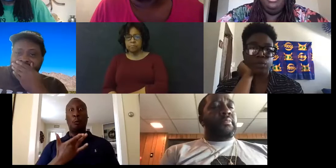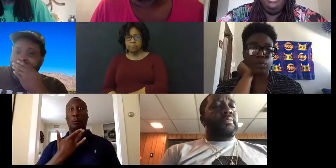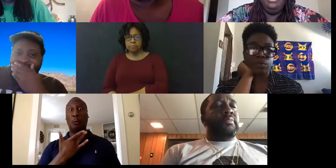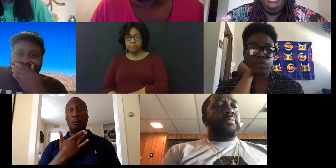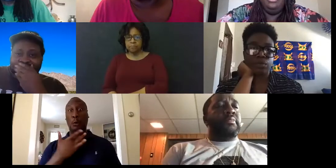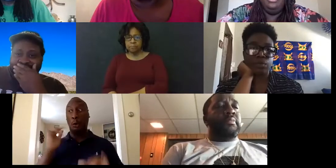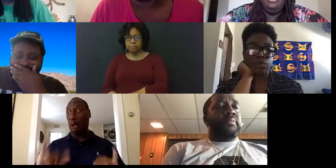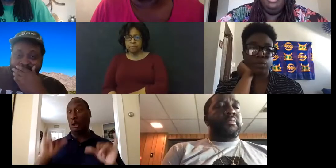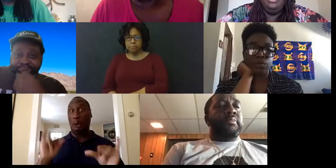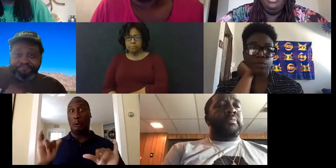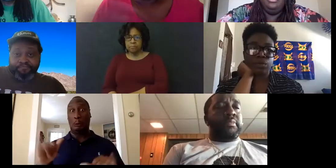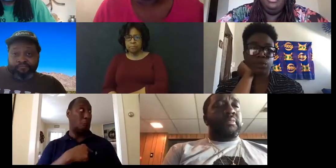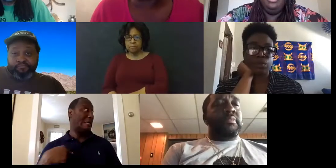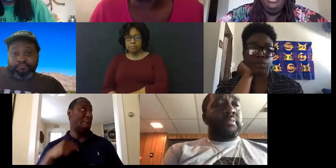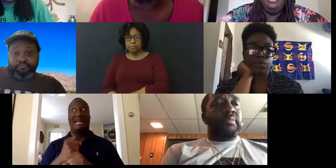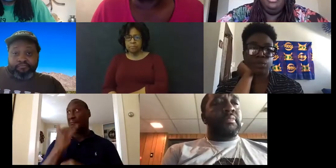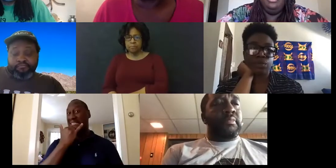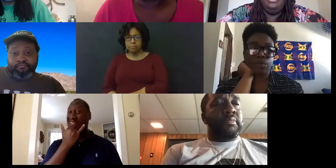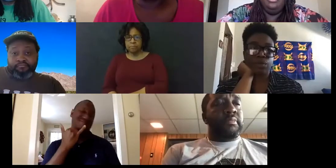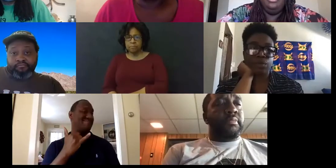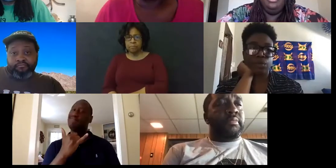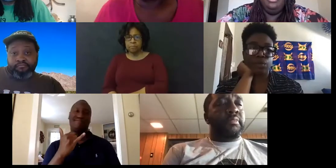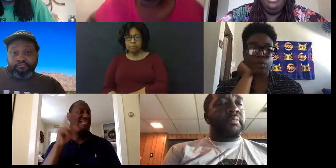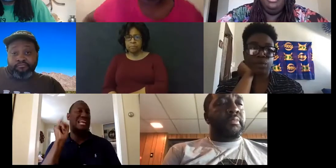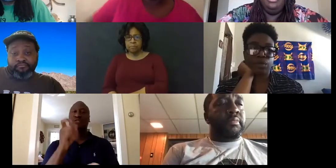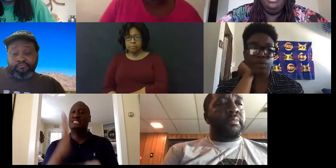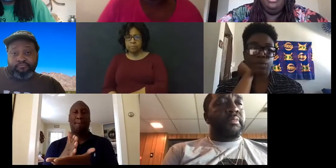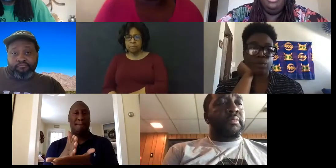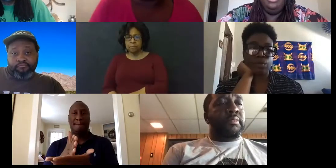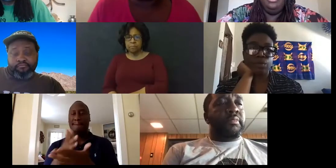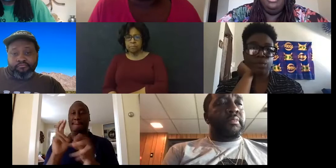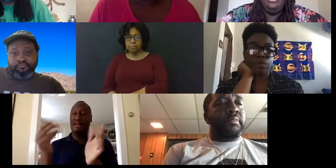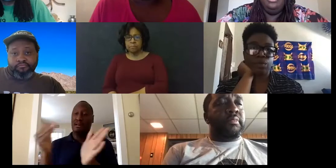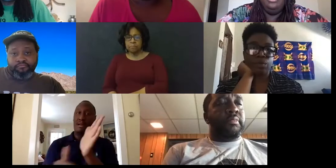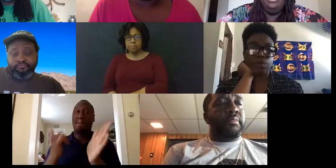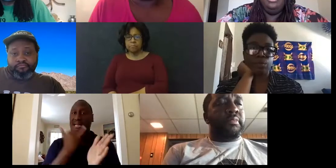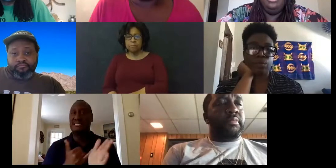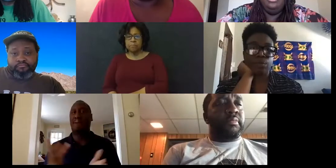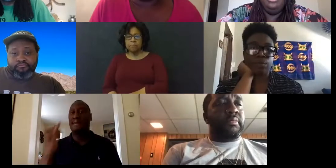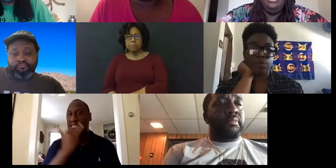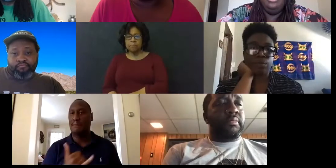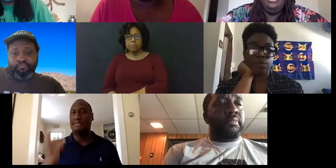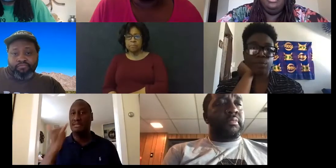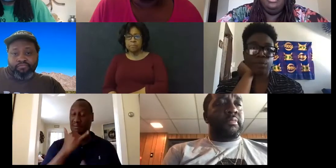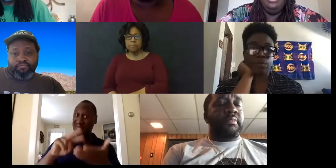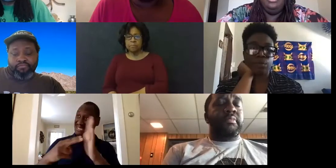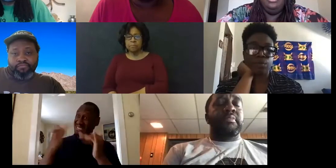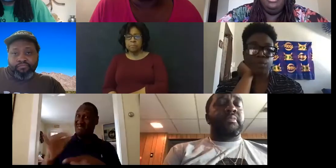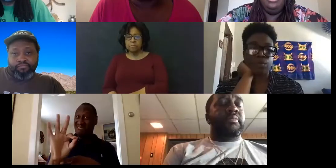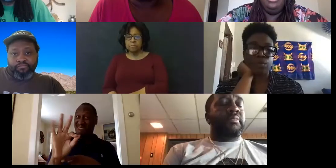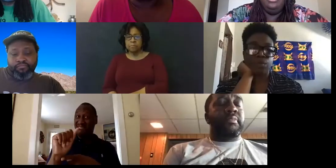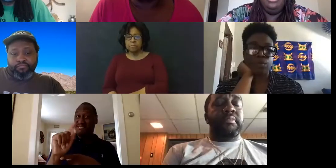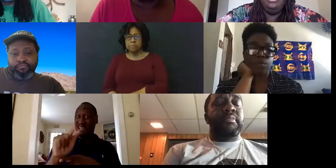we have for many years. And then all of a sudden, this situation with George Floyd happens and they say, oops, I made a mistake. No, but